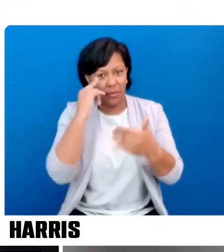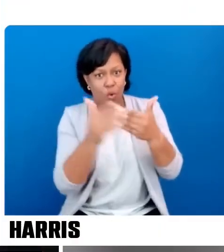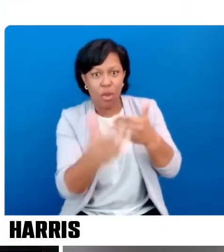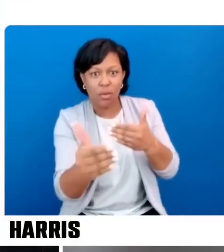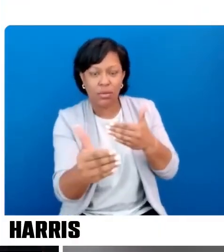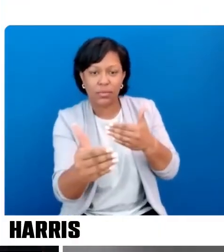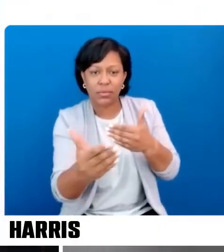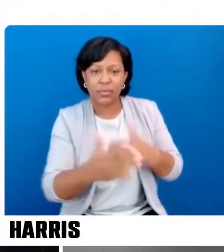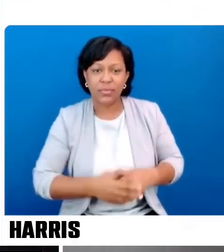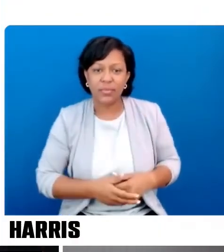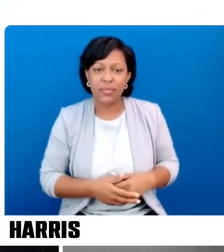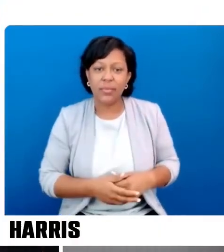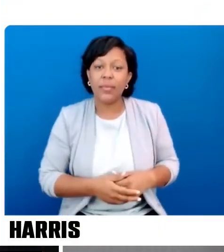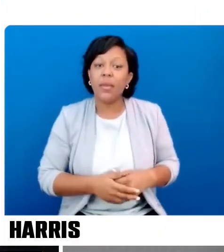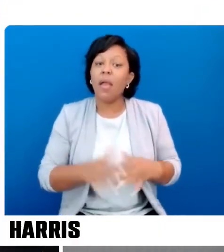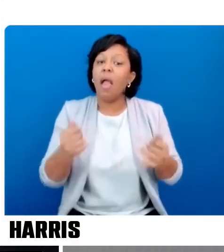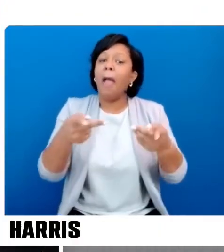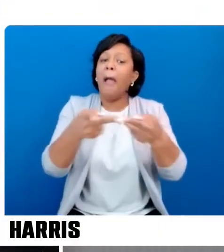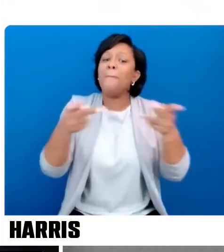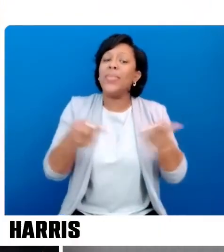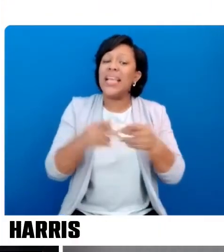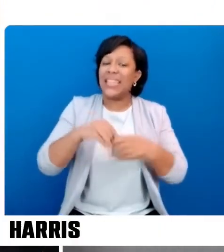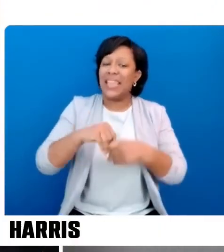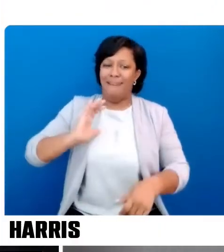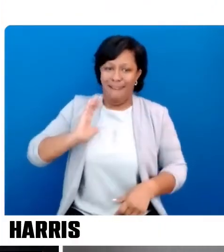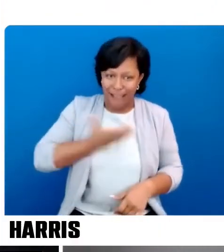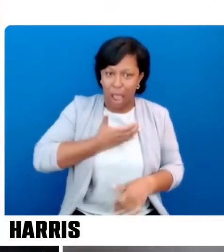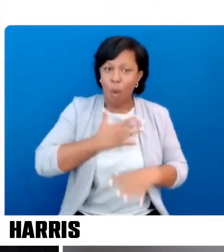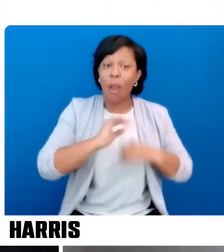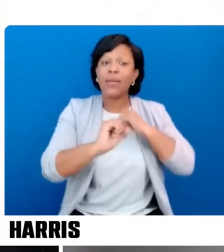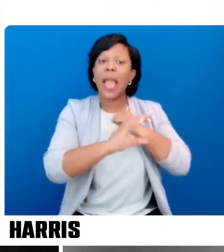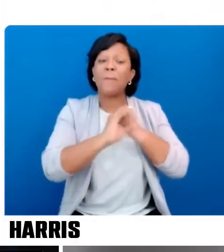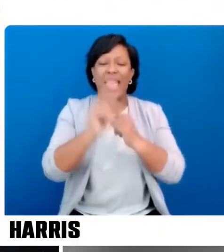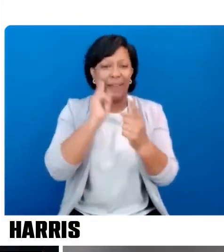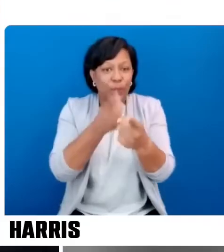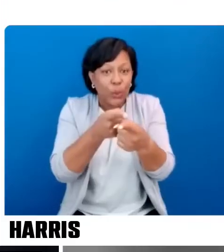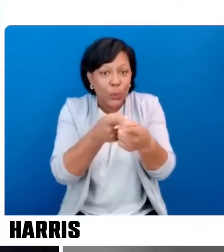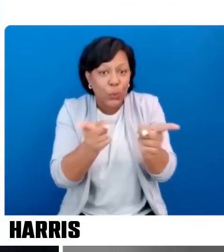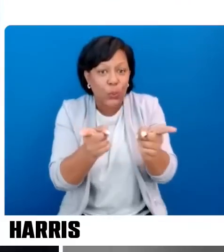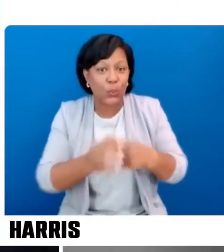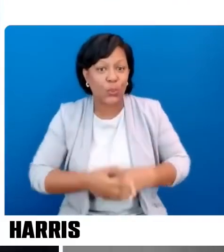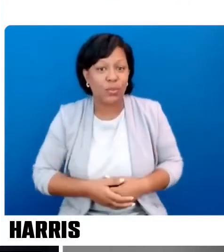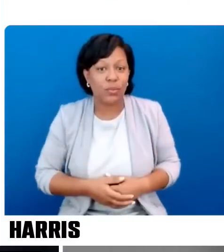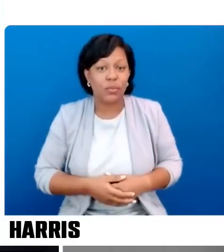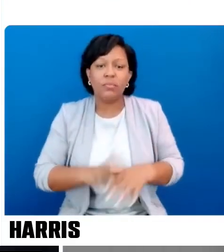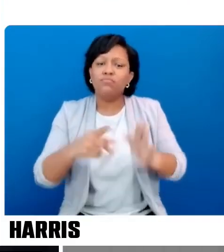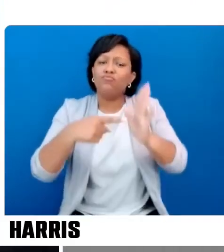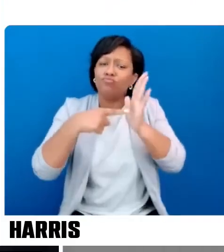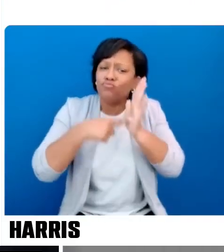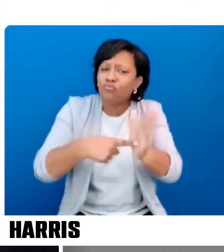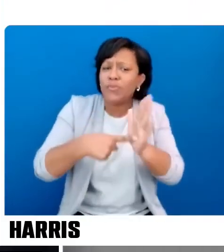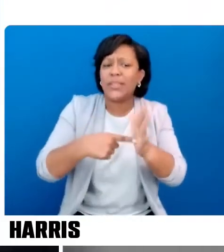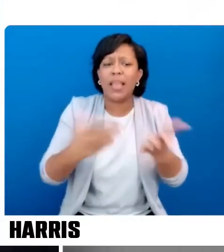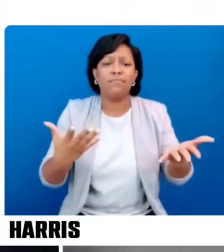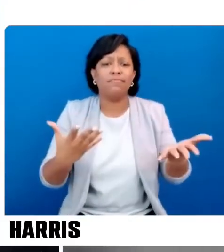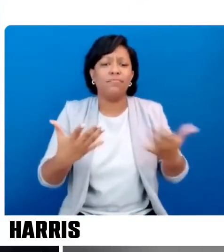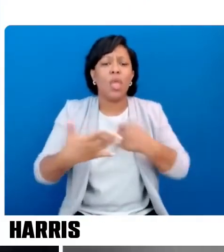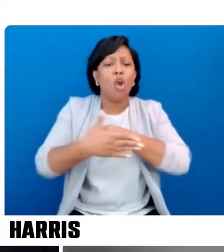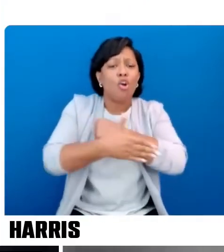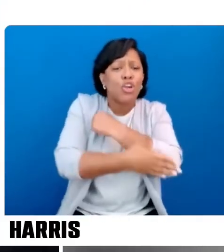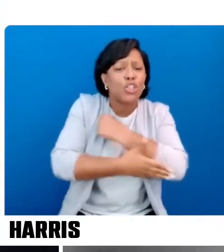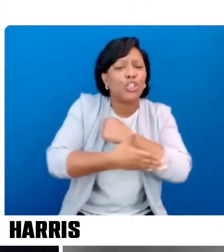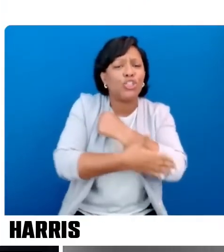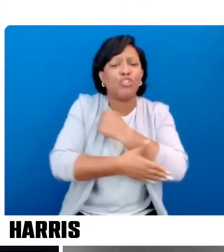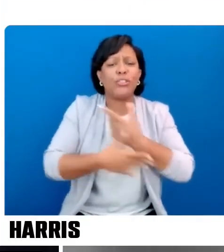for you to stand for country, to stand for our democracy, to stand for rule